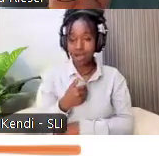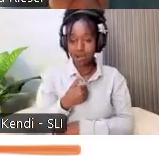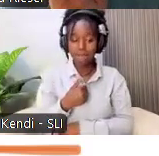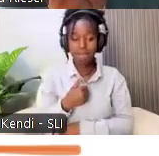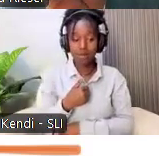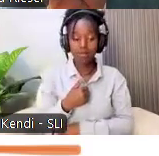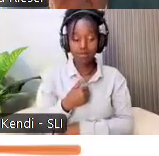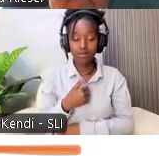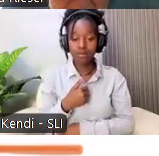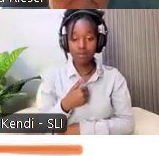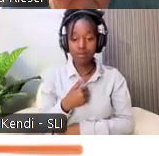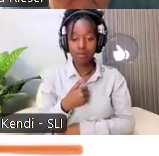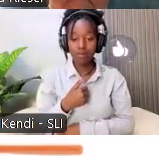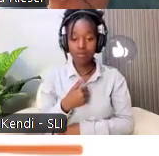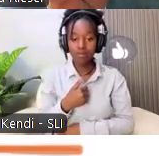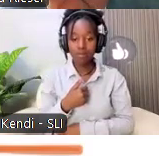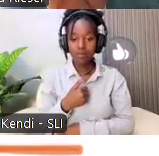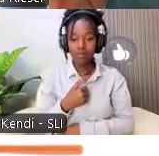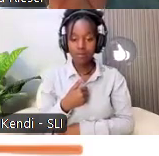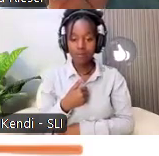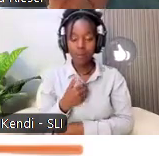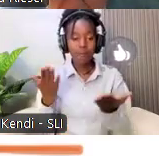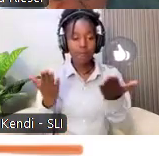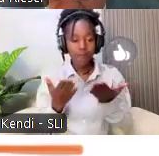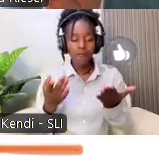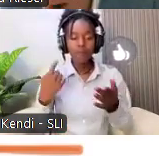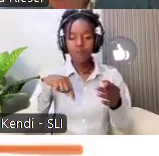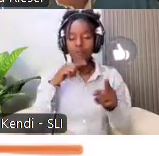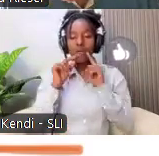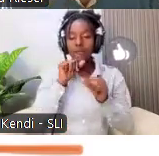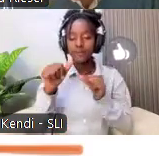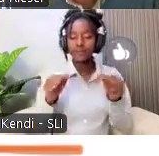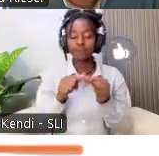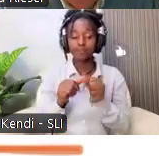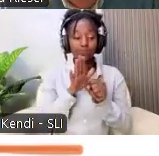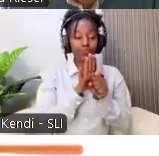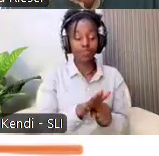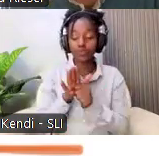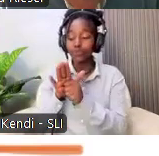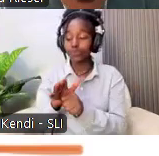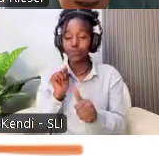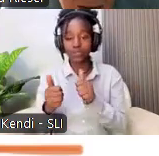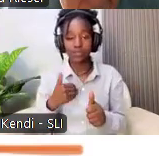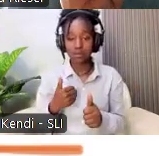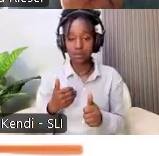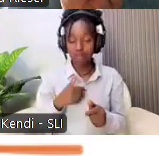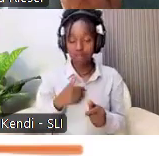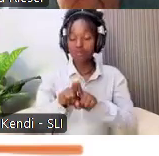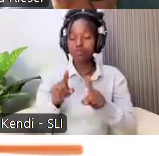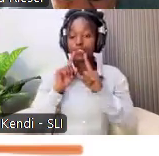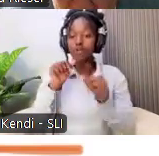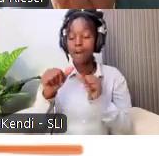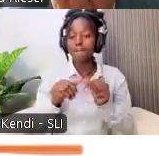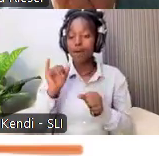principles, challenging discrimination, and it appears throughout all the articles. And